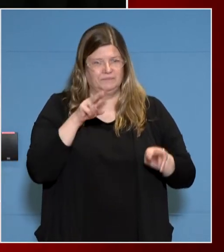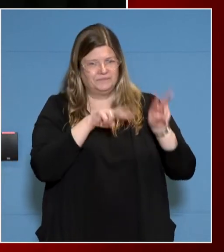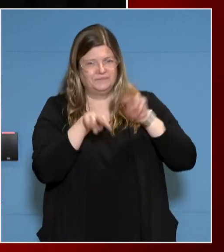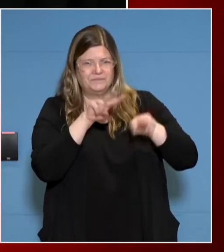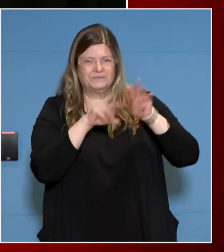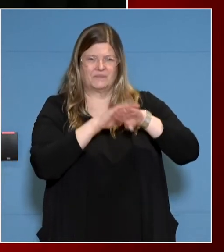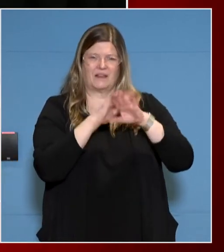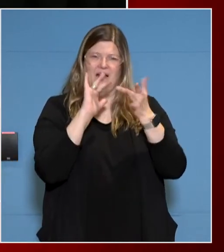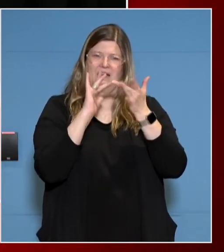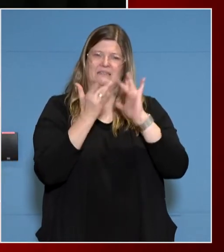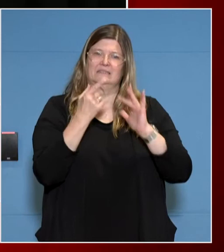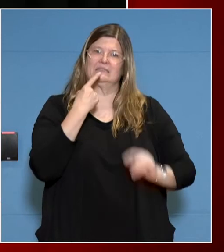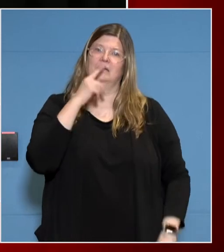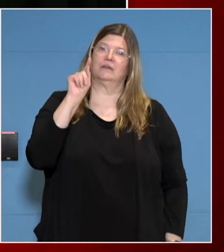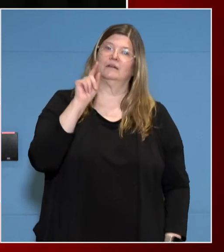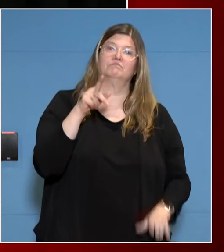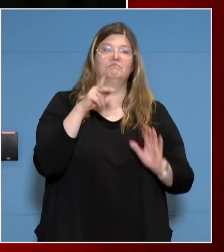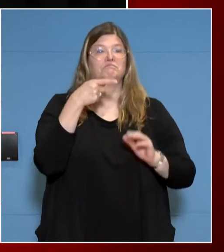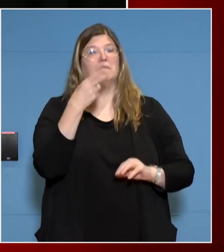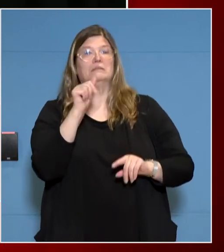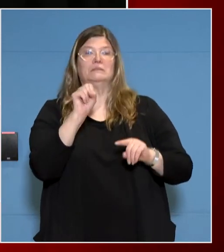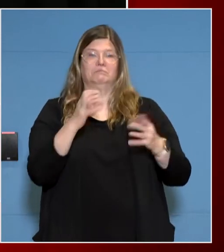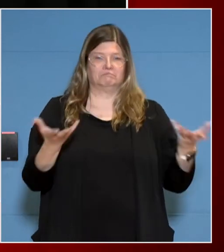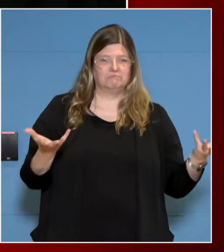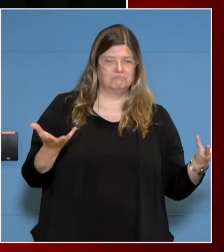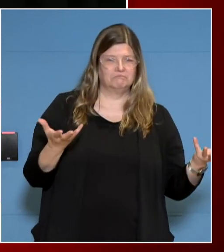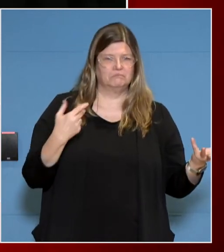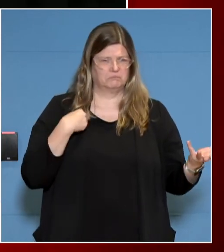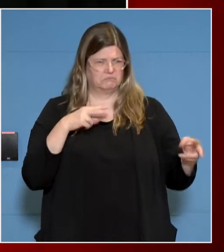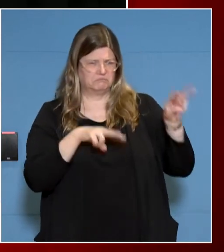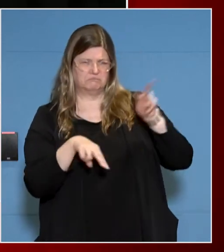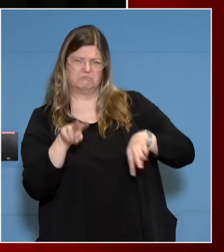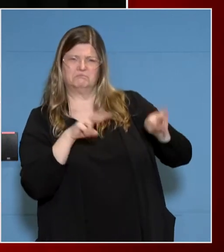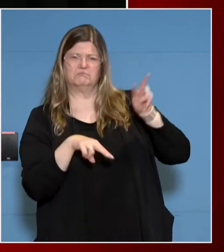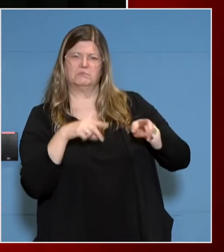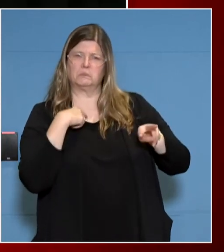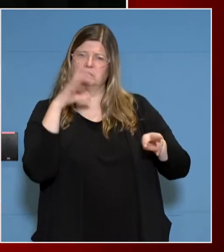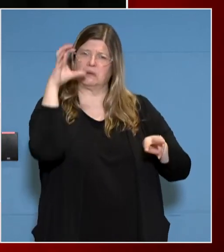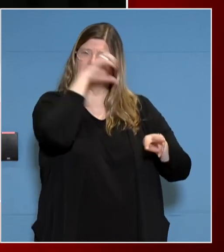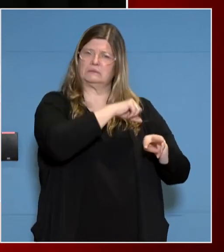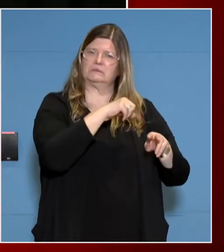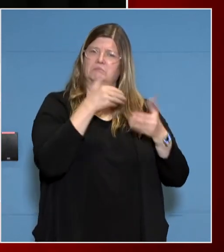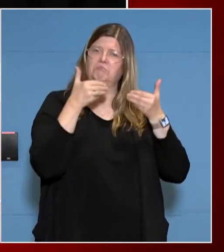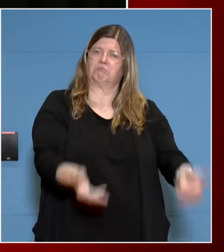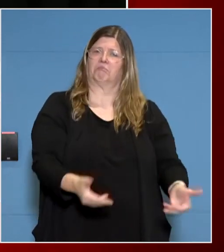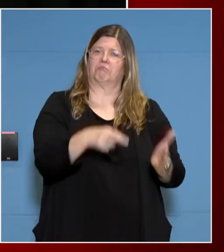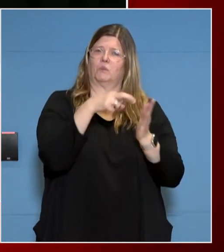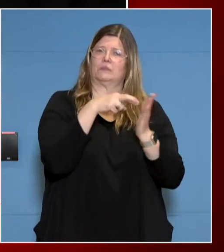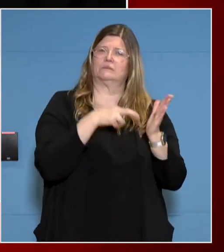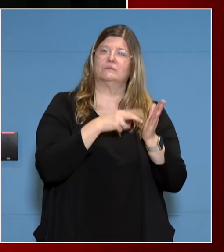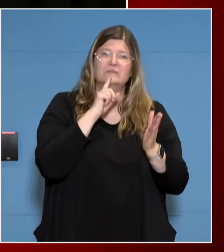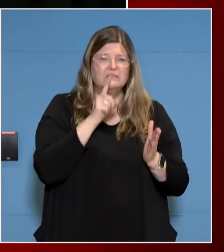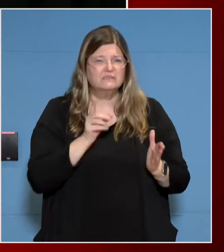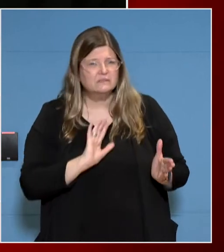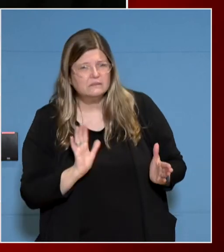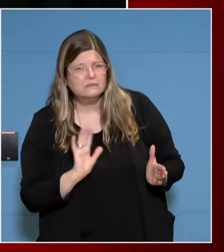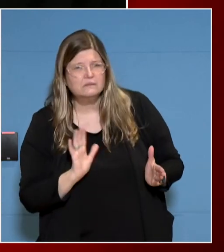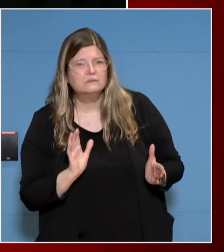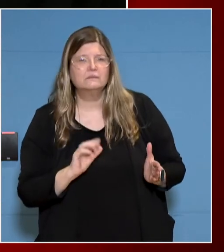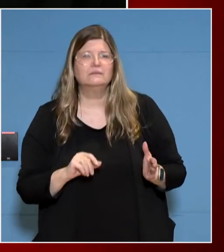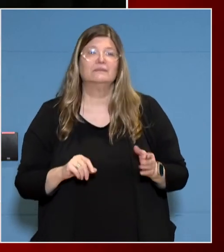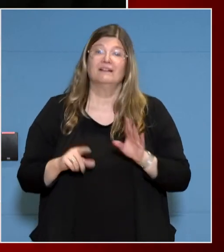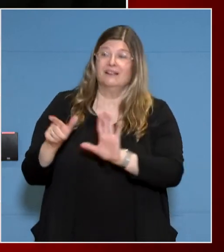I could go on and register now because we're in tier. Sure. Tier. Excellent question. Excellent question. So we do this through two things.